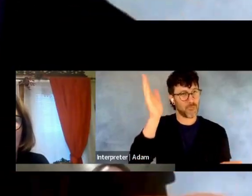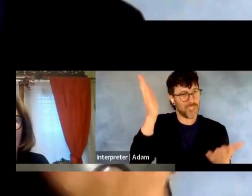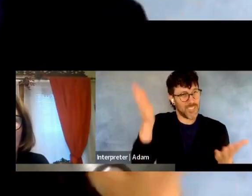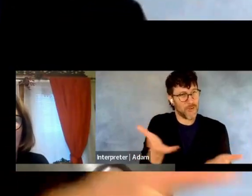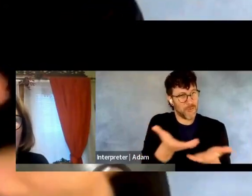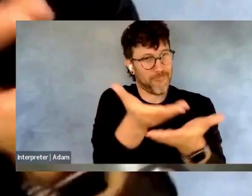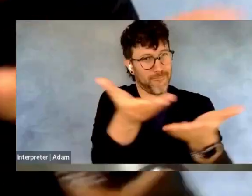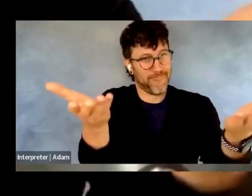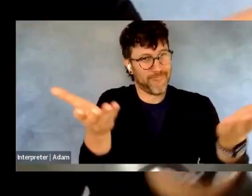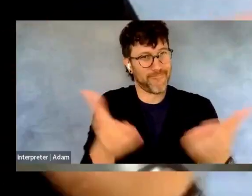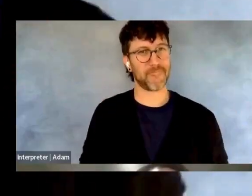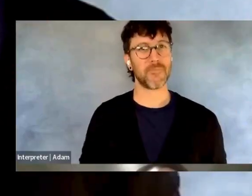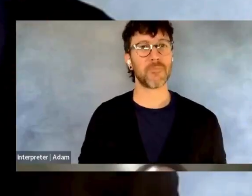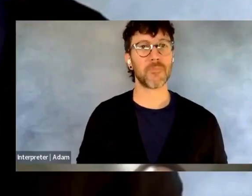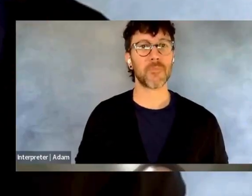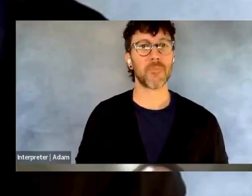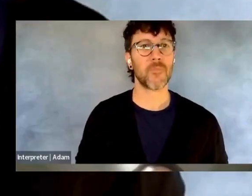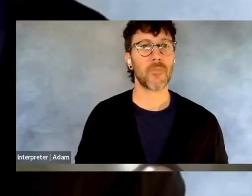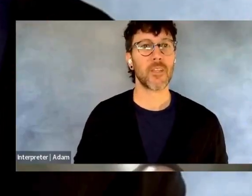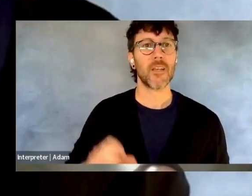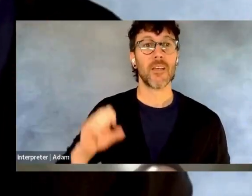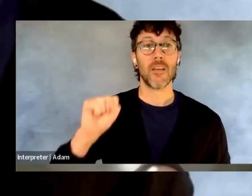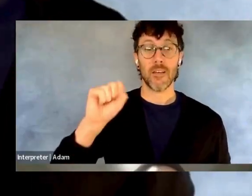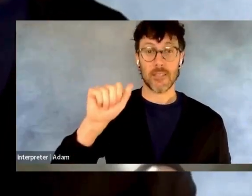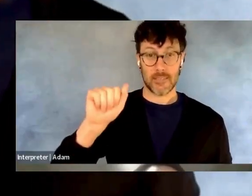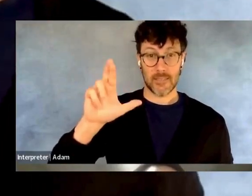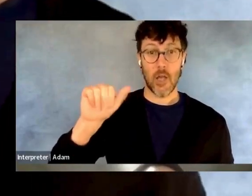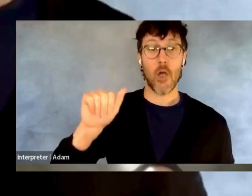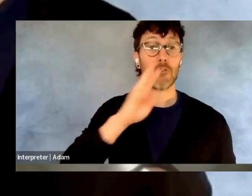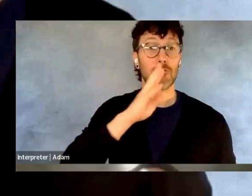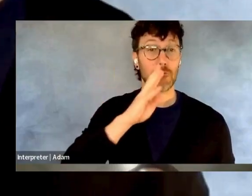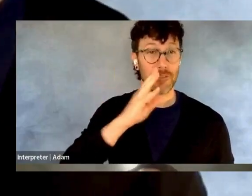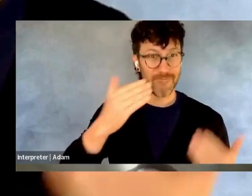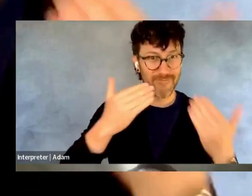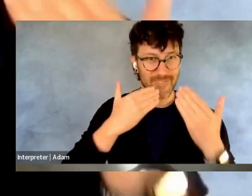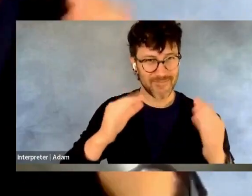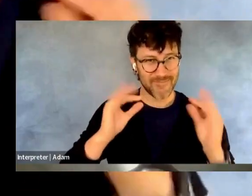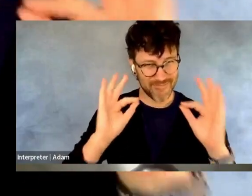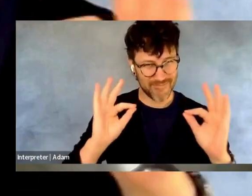Great. Thank you, Lily. I'm going to share my screen.